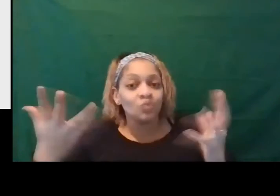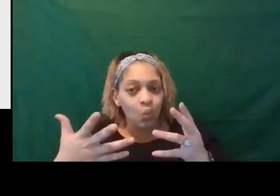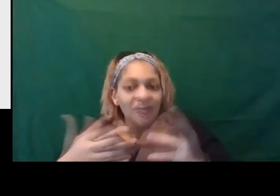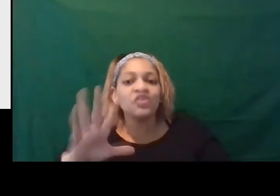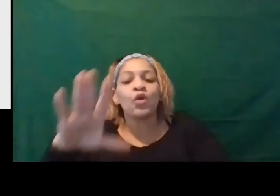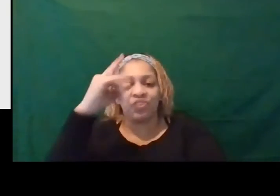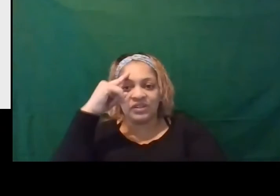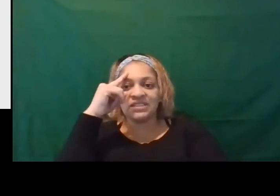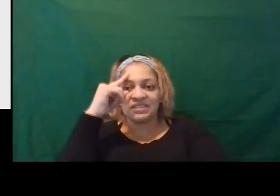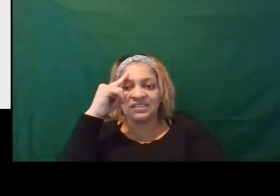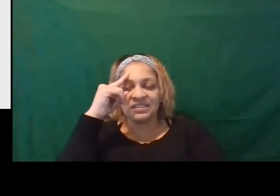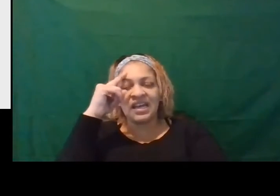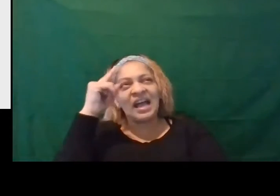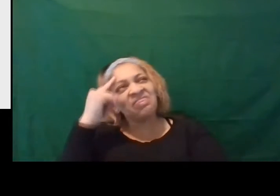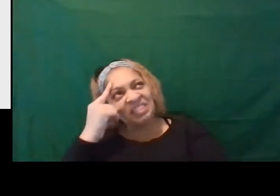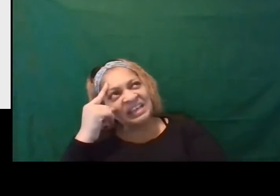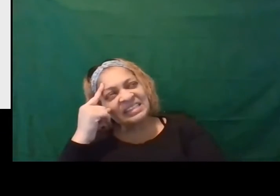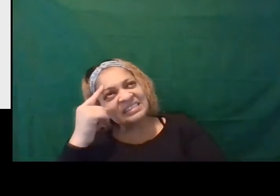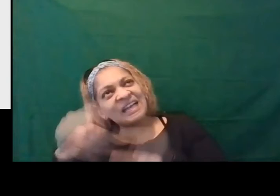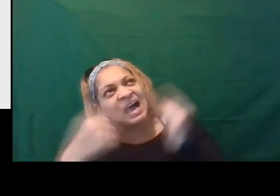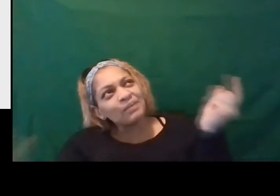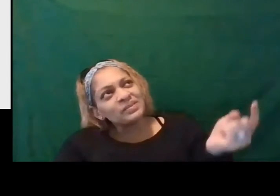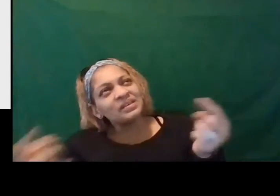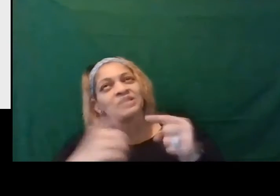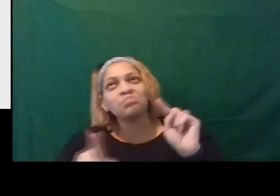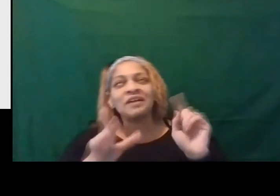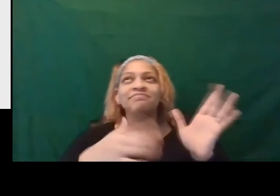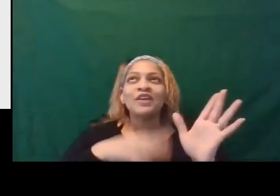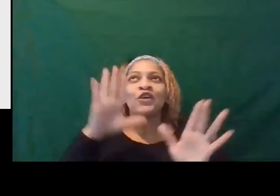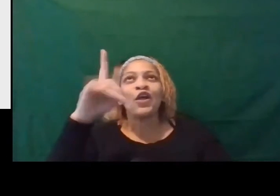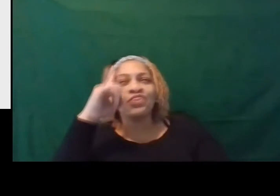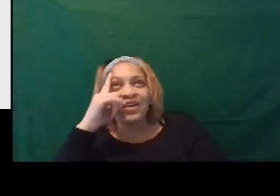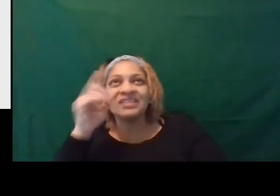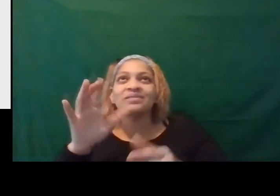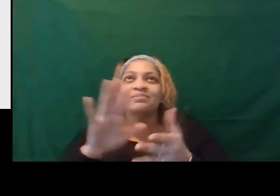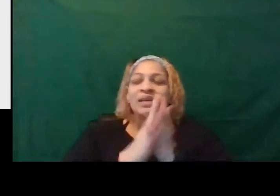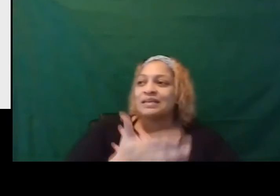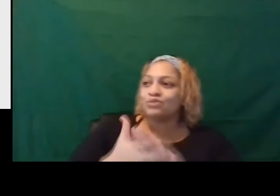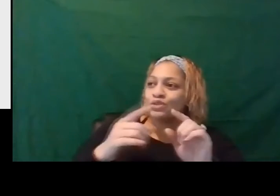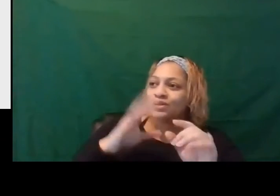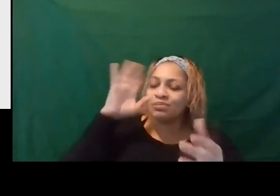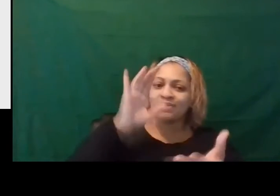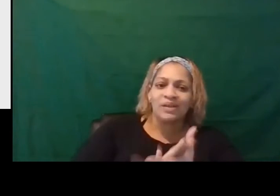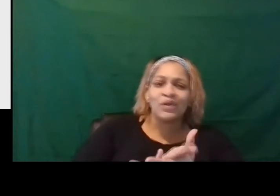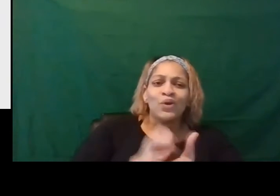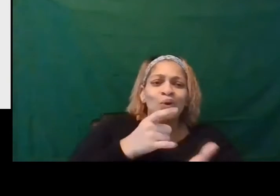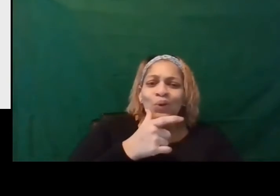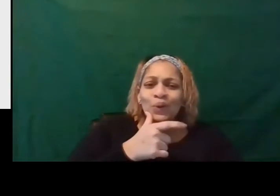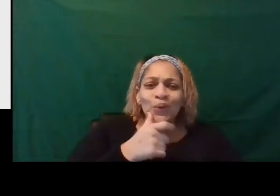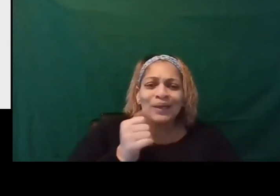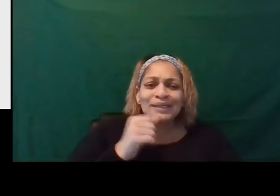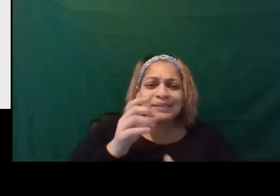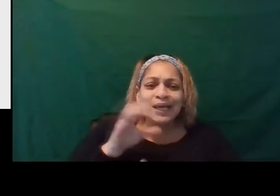which I actually think it's the opposite. Your thoughts become your beliefs. But we'll go with this anonymous person. Who is anonymous anyway? I don't